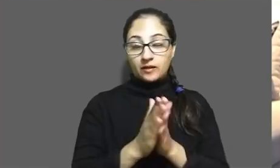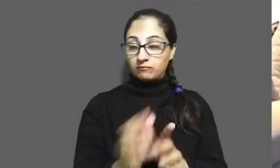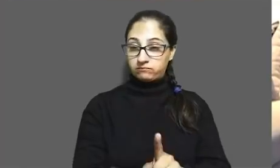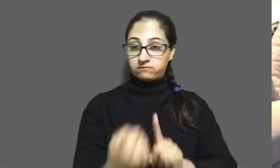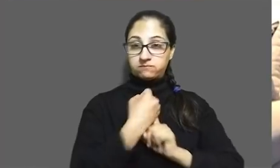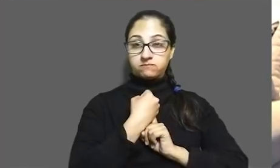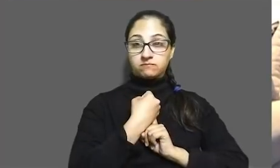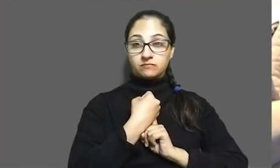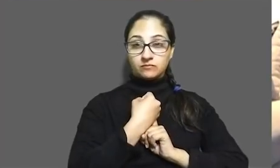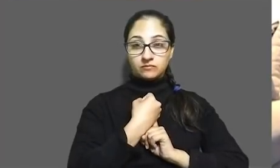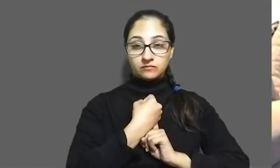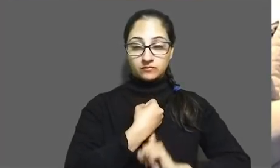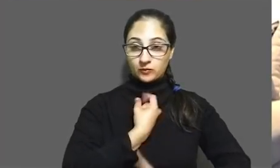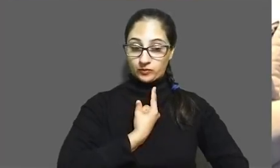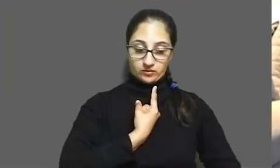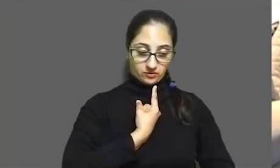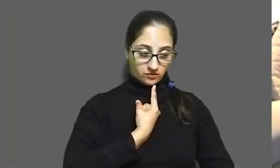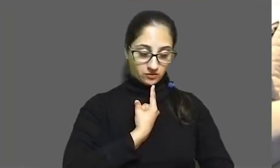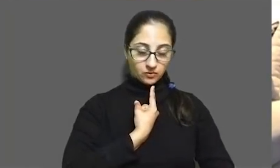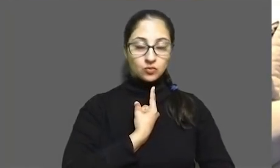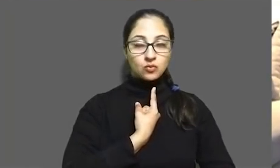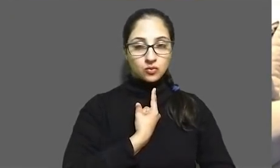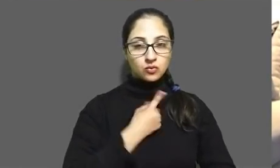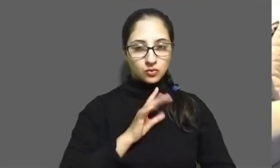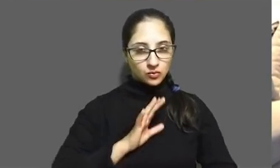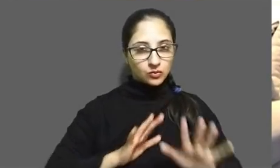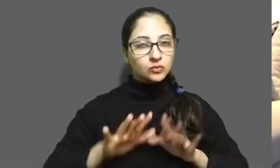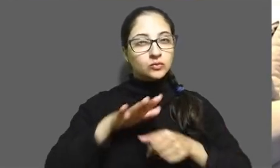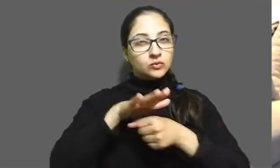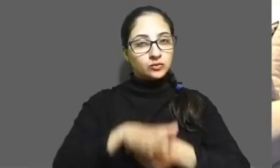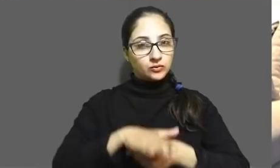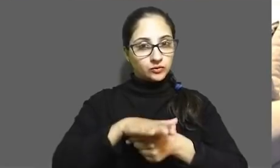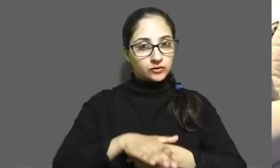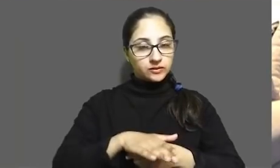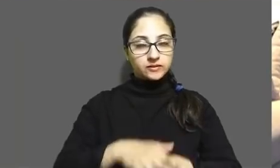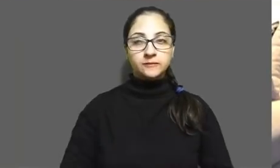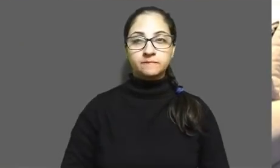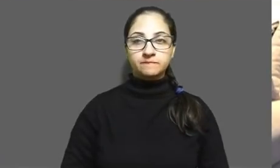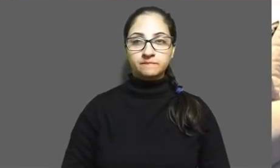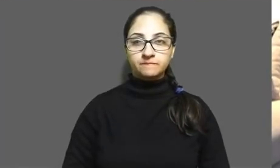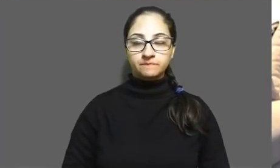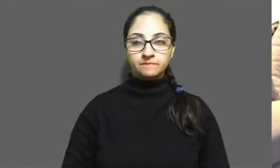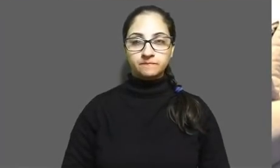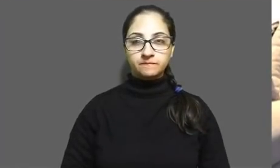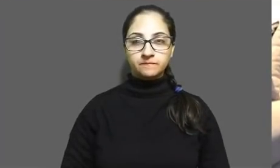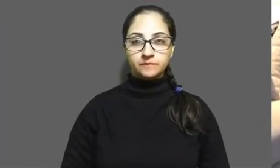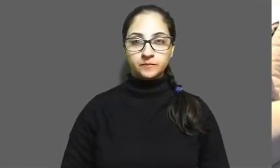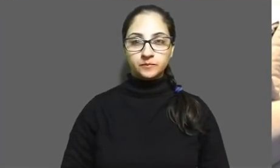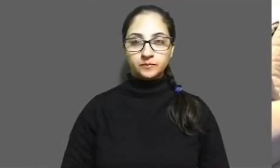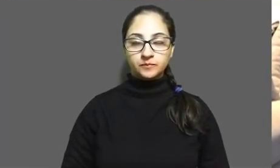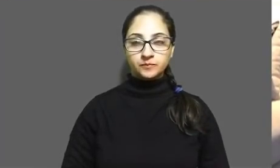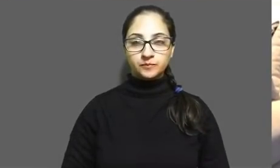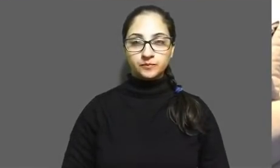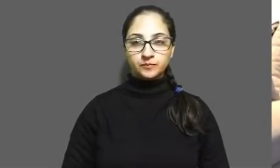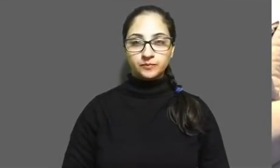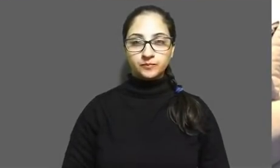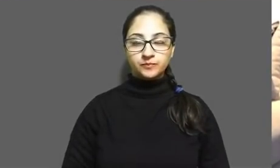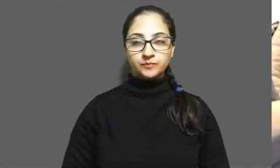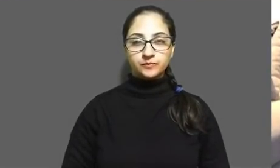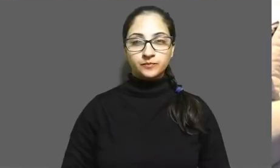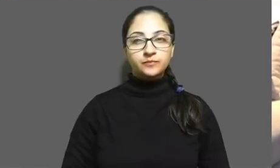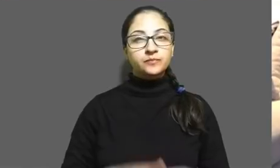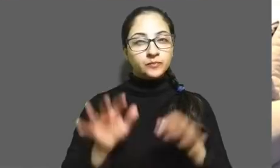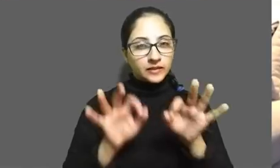as large numbers in congregational prayer as we used to. And all these changes can